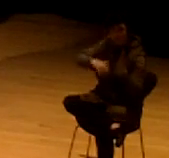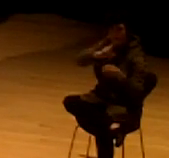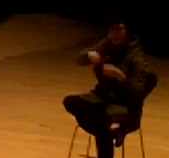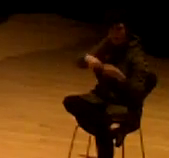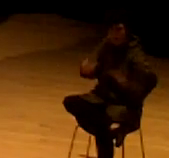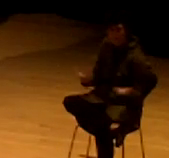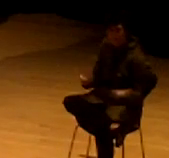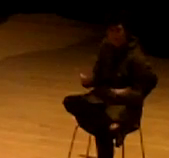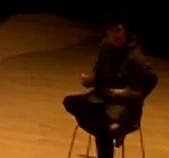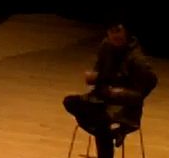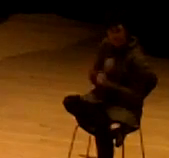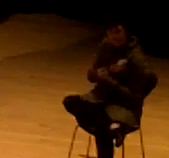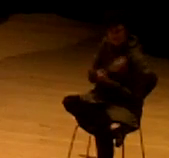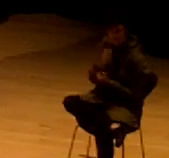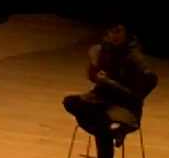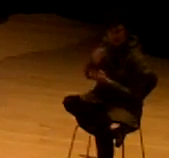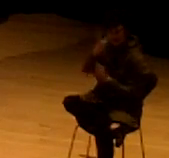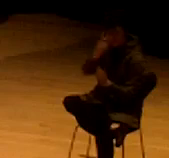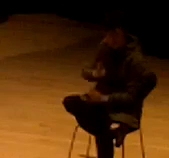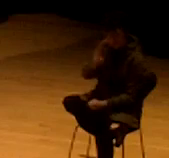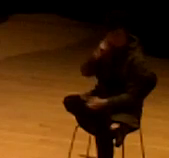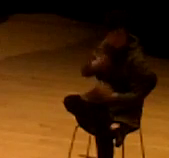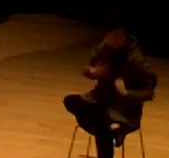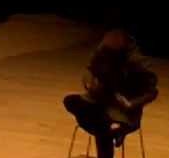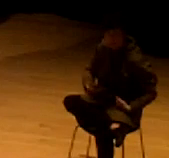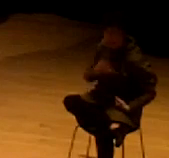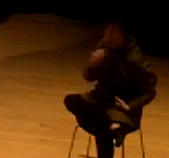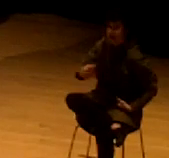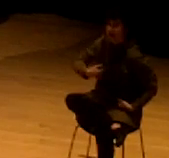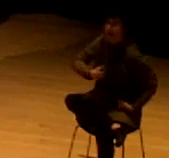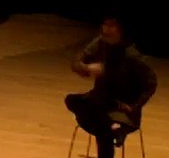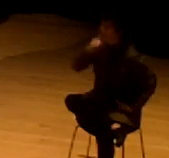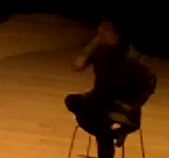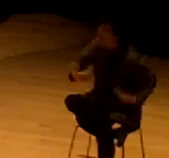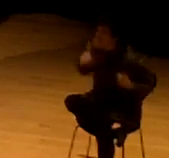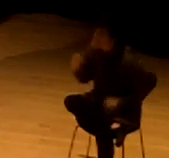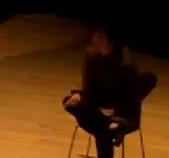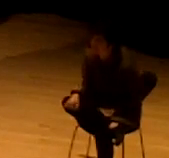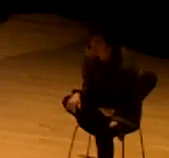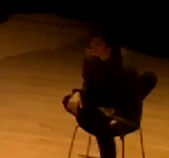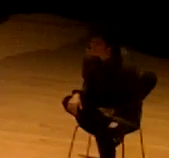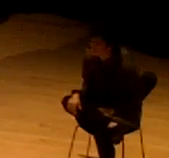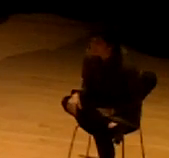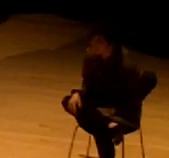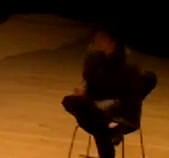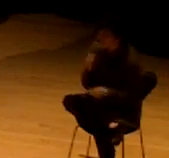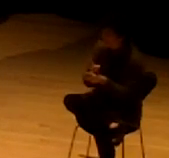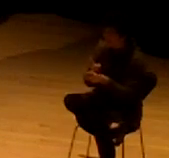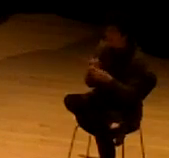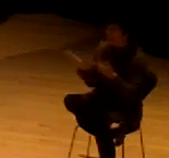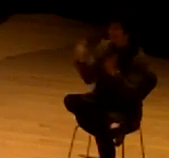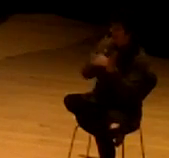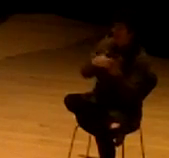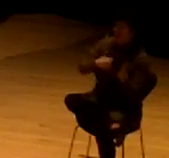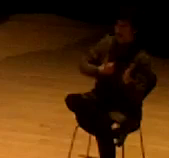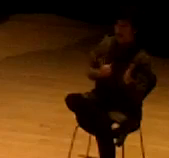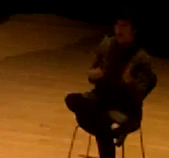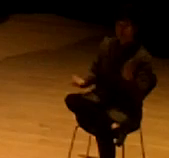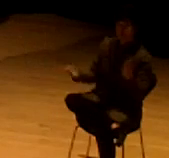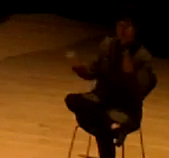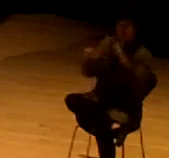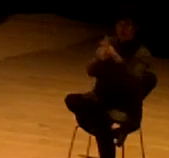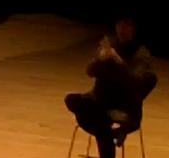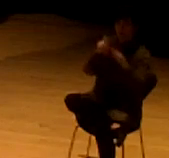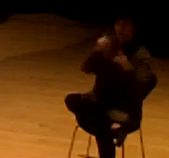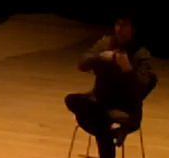and respect for the body, just something I didn't have, right? That was something, again, a learned behavior that she passed on to